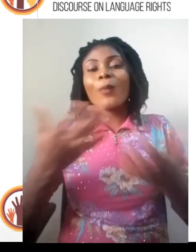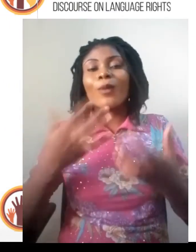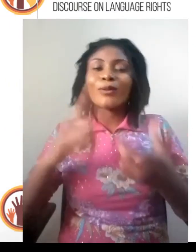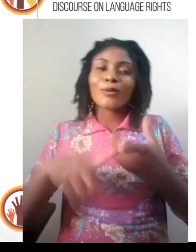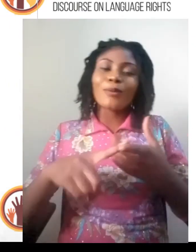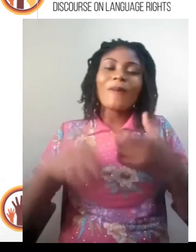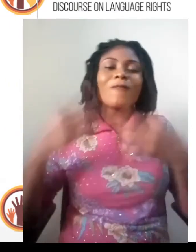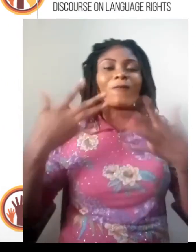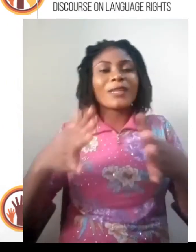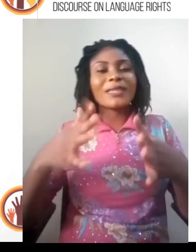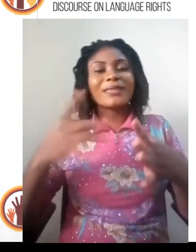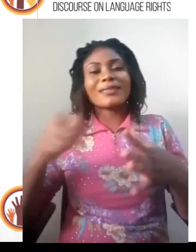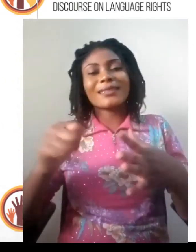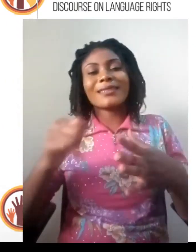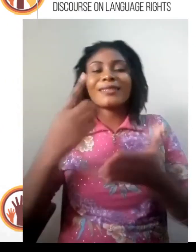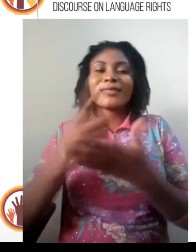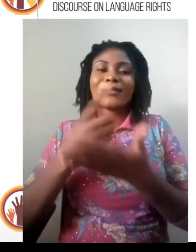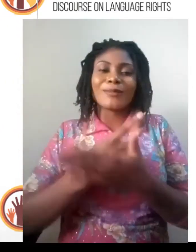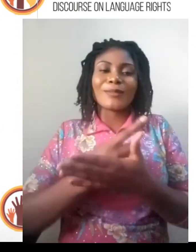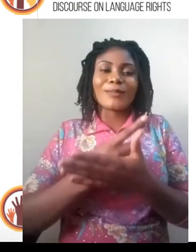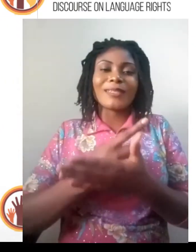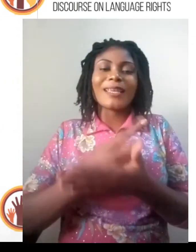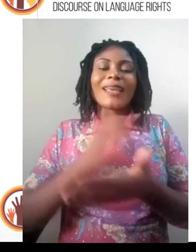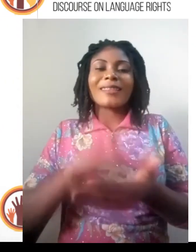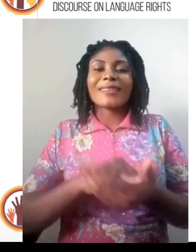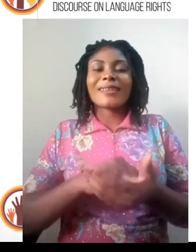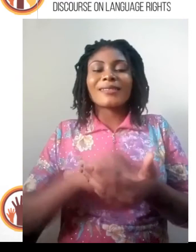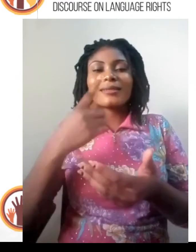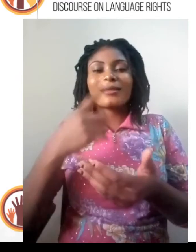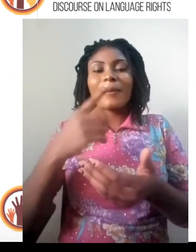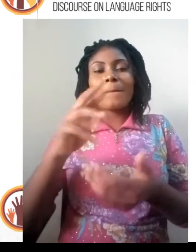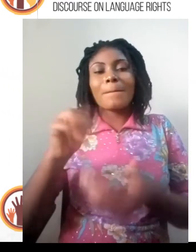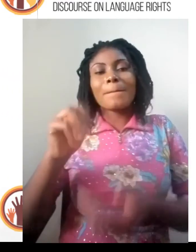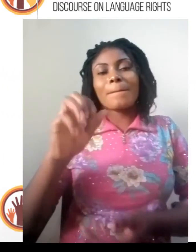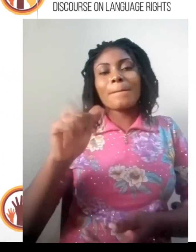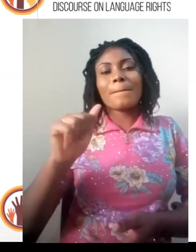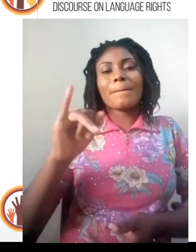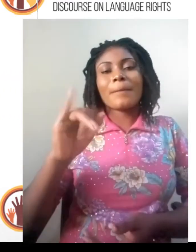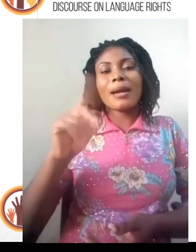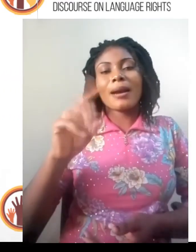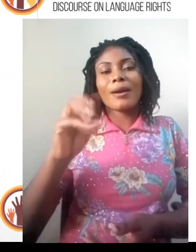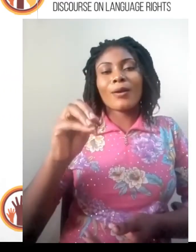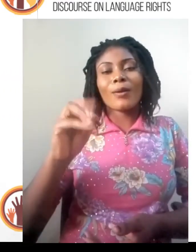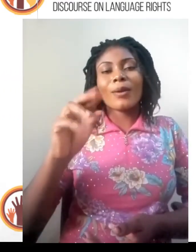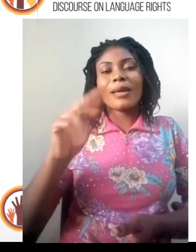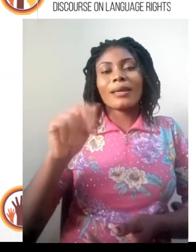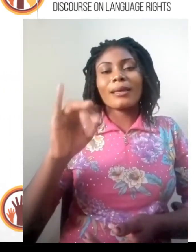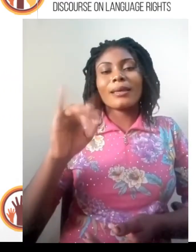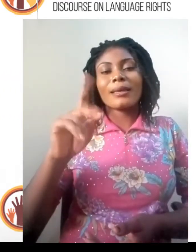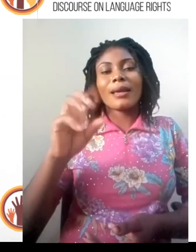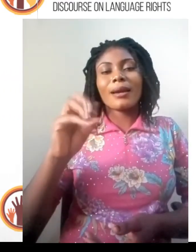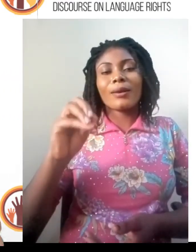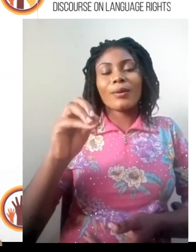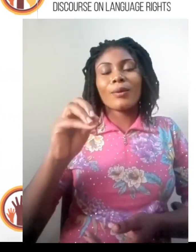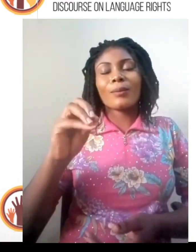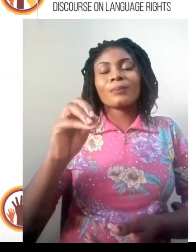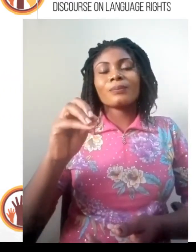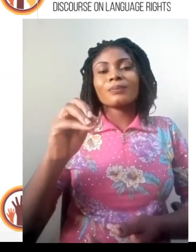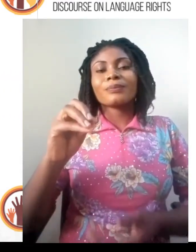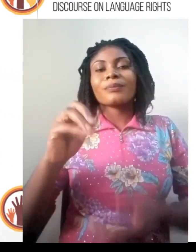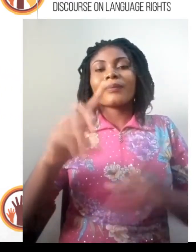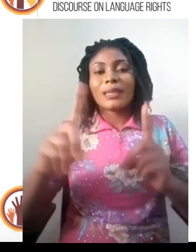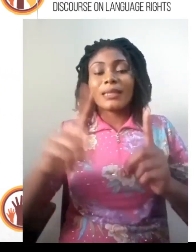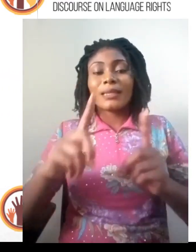had in their presentation, because the presentation is on our YouTube channel if you want to watch